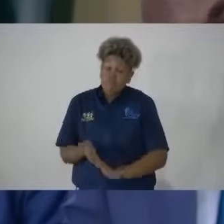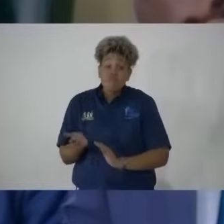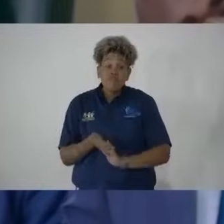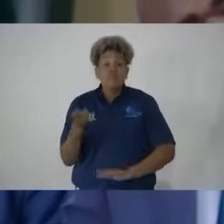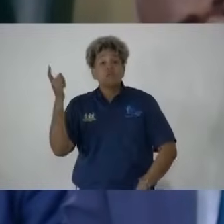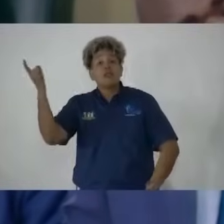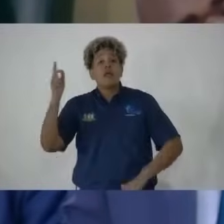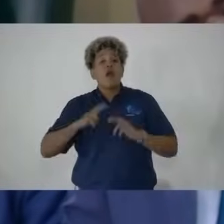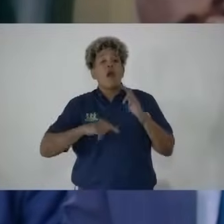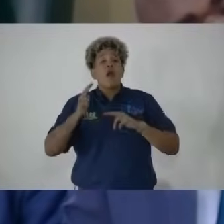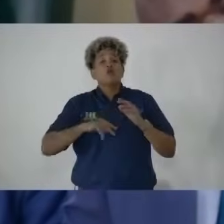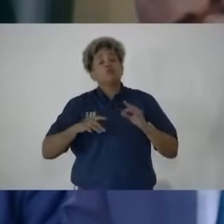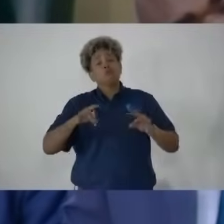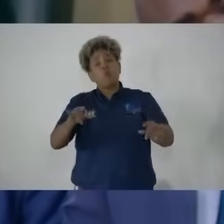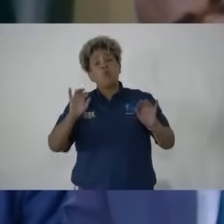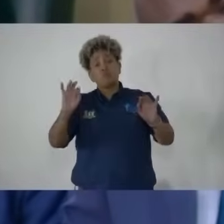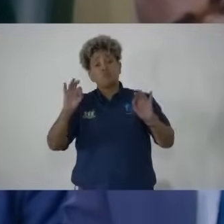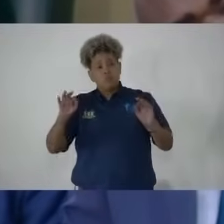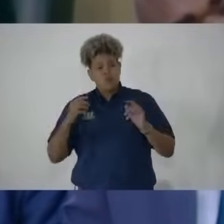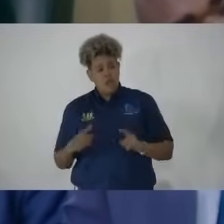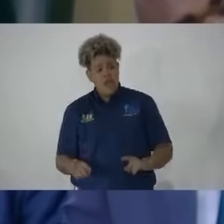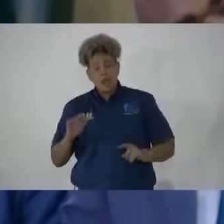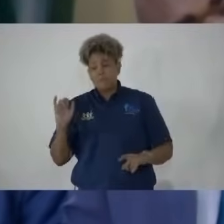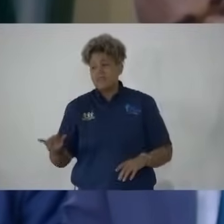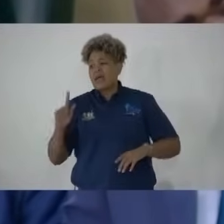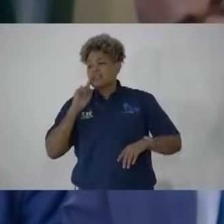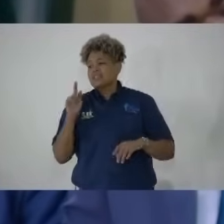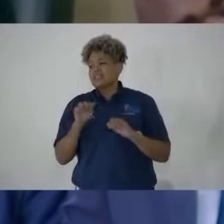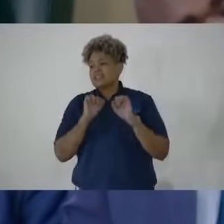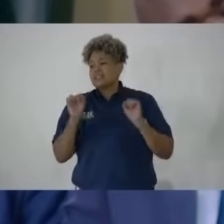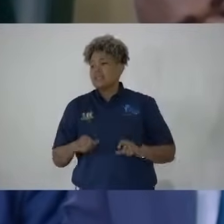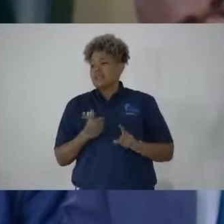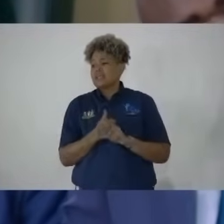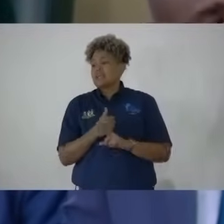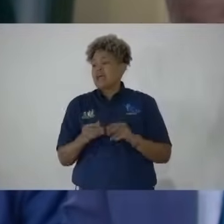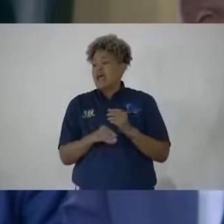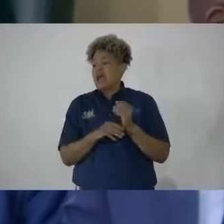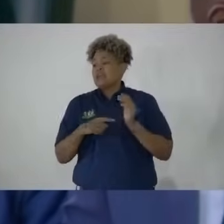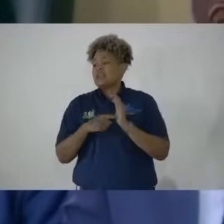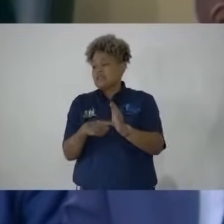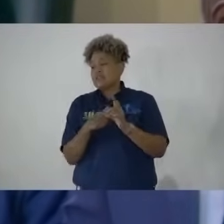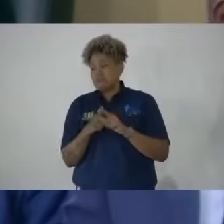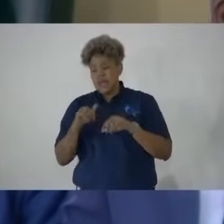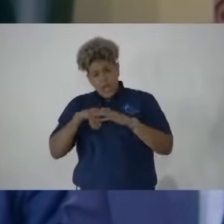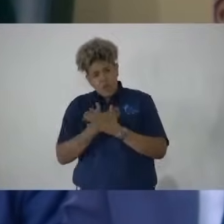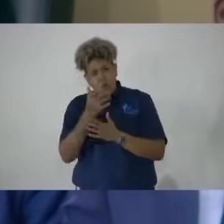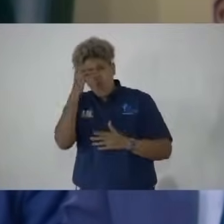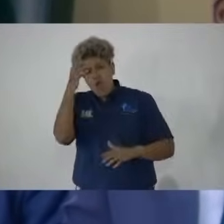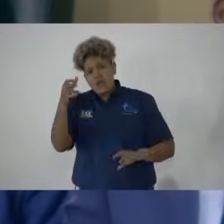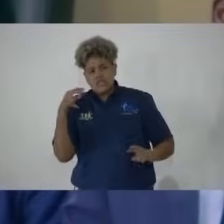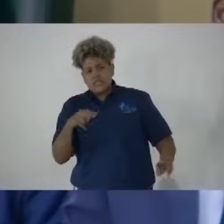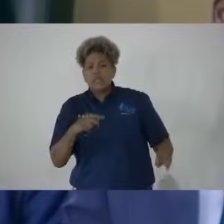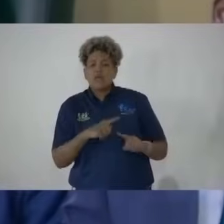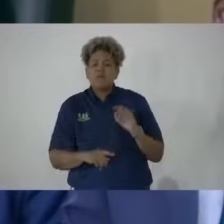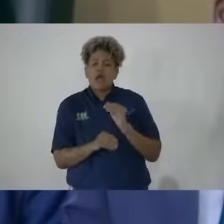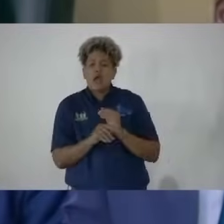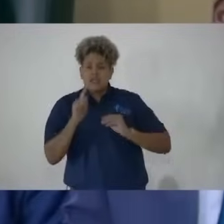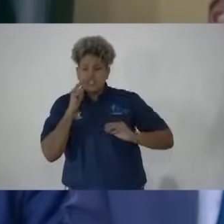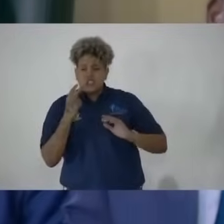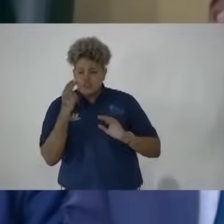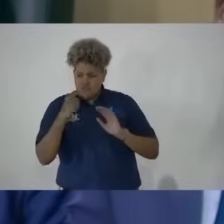construction and proceeding smoothly. That station will display a new concept. It